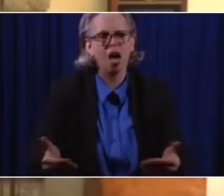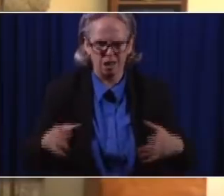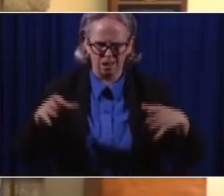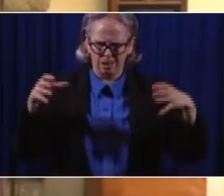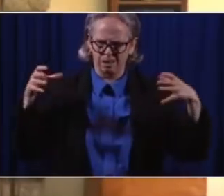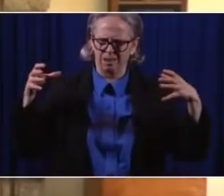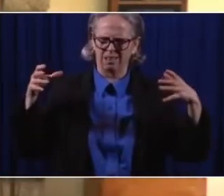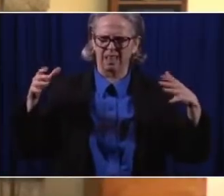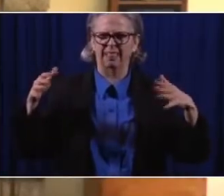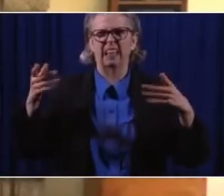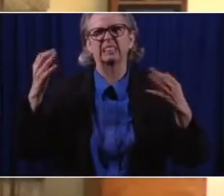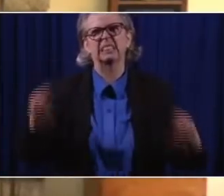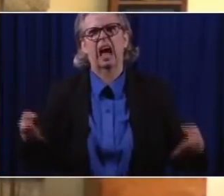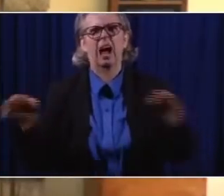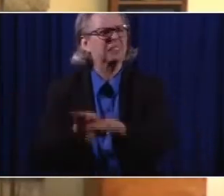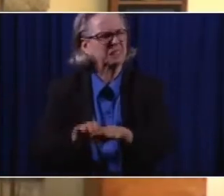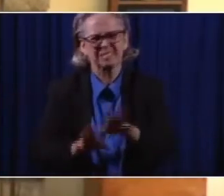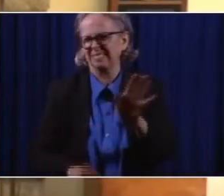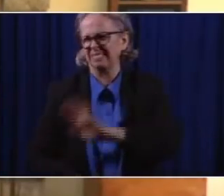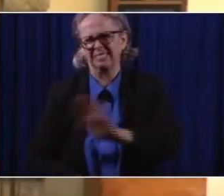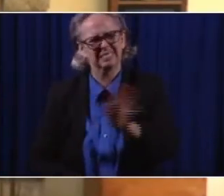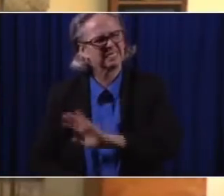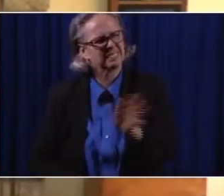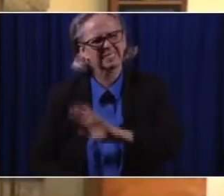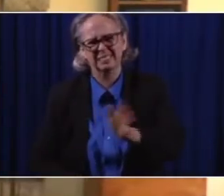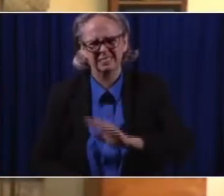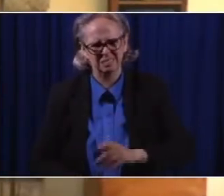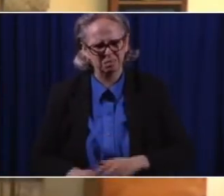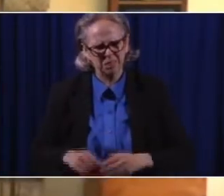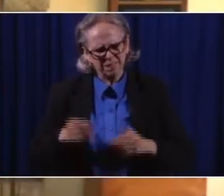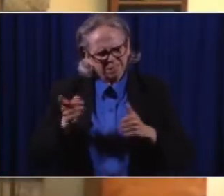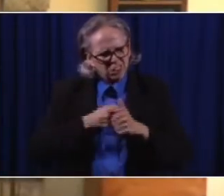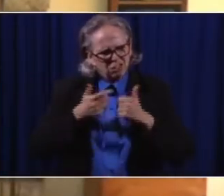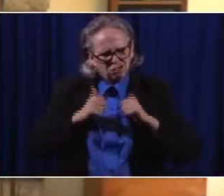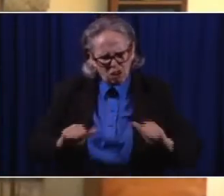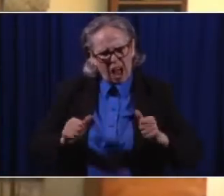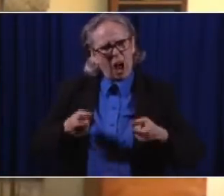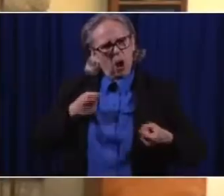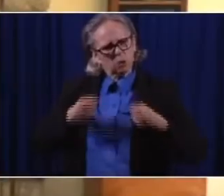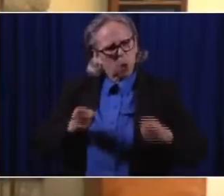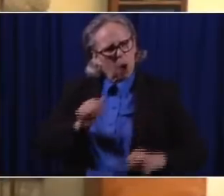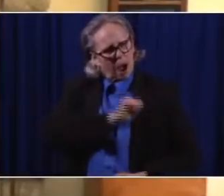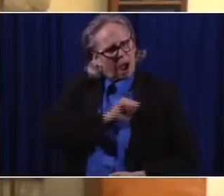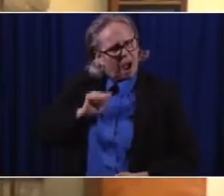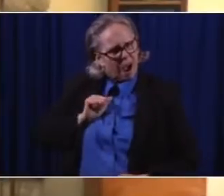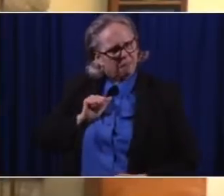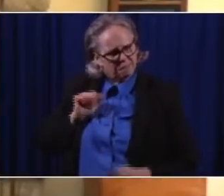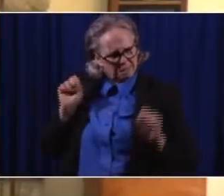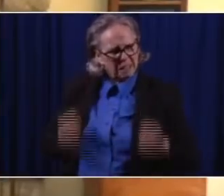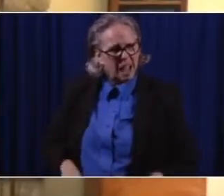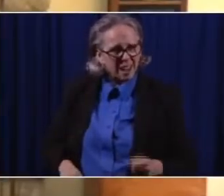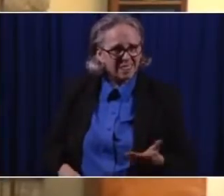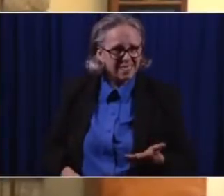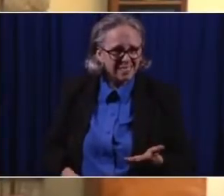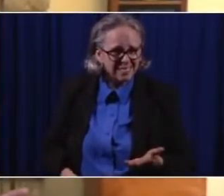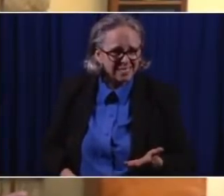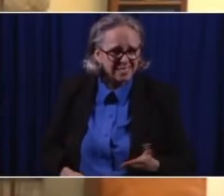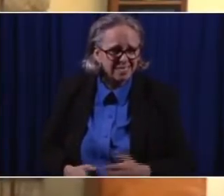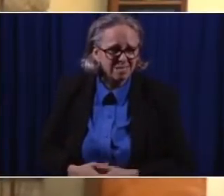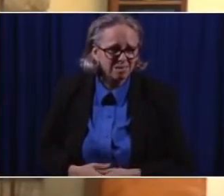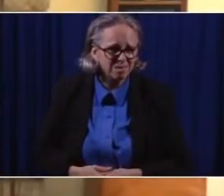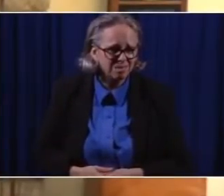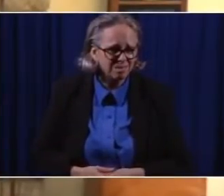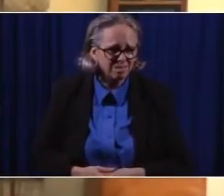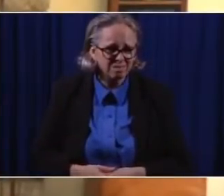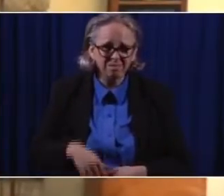of shutting down again. We really don't want to shut down again. But do I rule that out? No, I can't rule